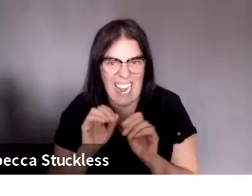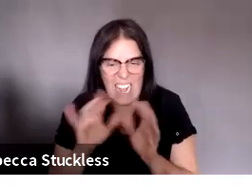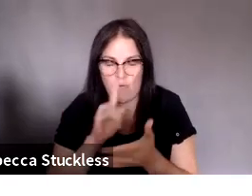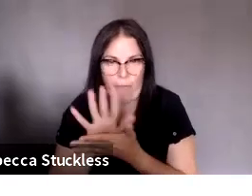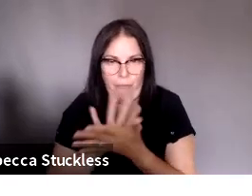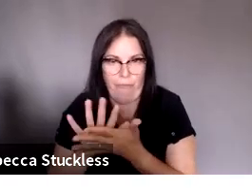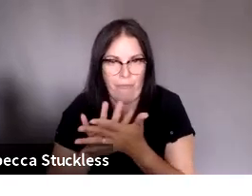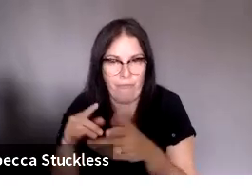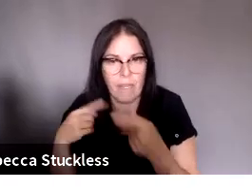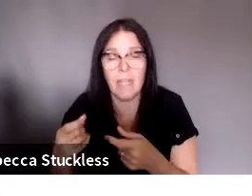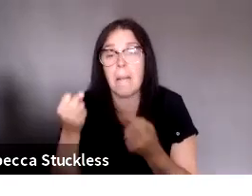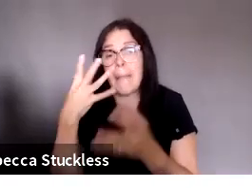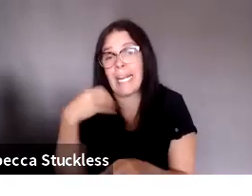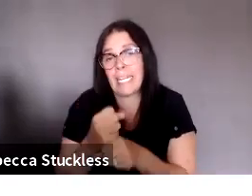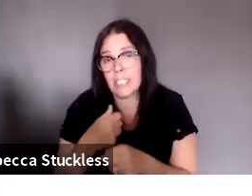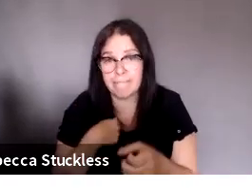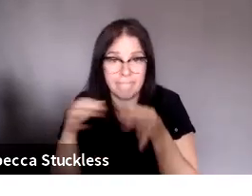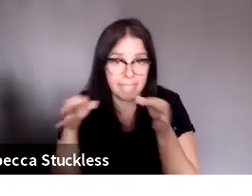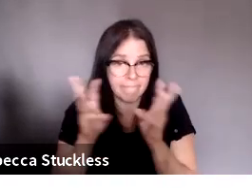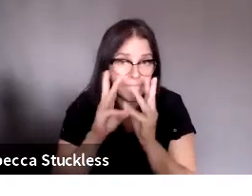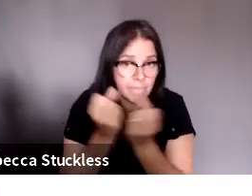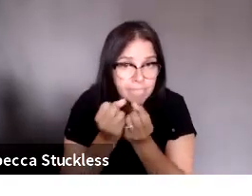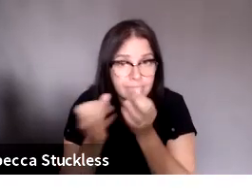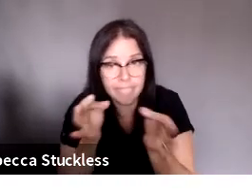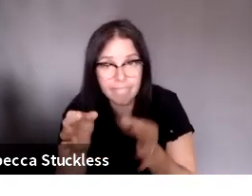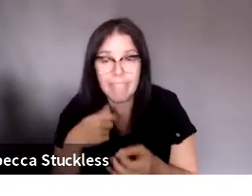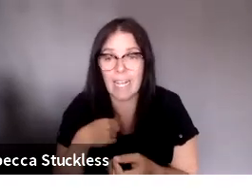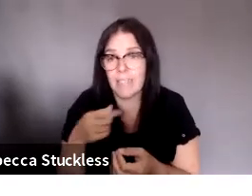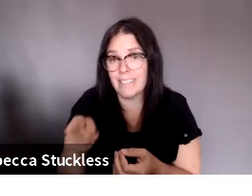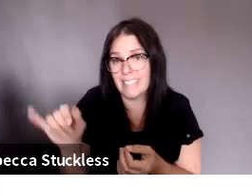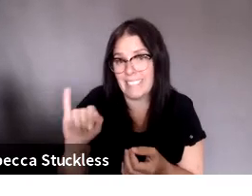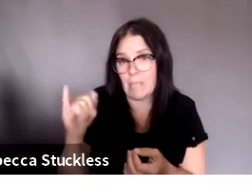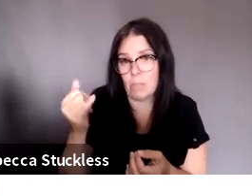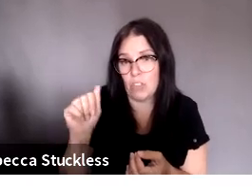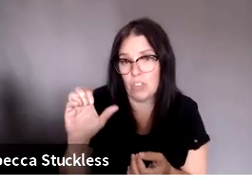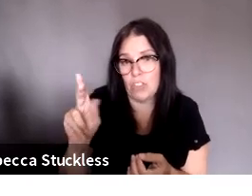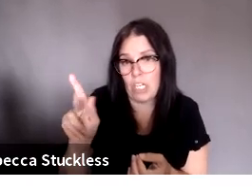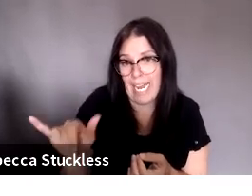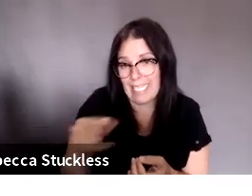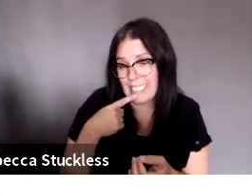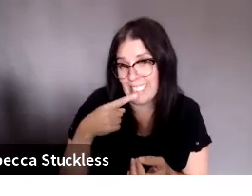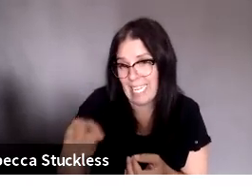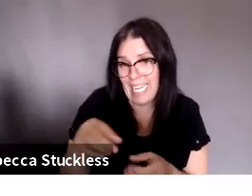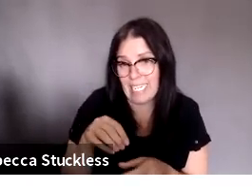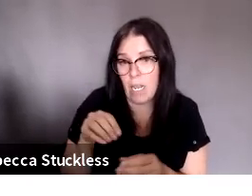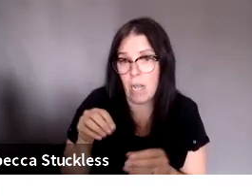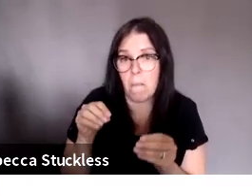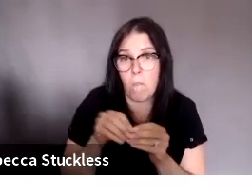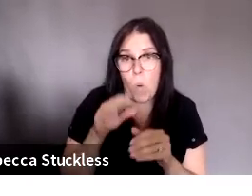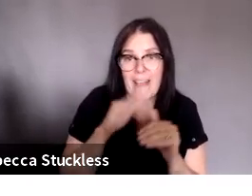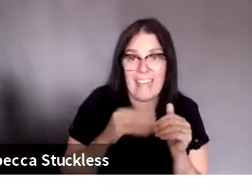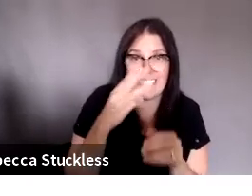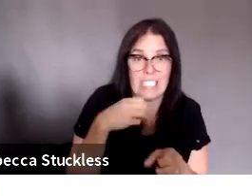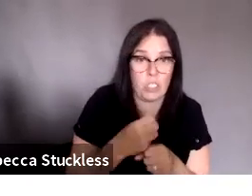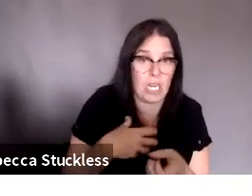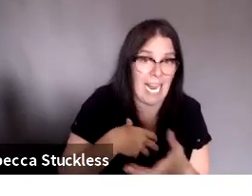done many workshops and had many discussions about, well, as Jackie's alluding to, more than 6 years out of education versus more than 6